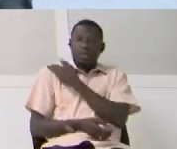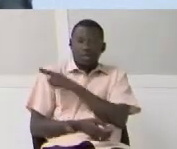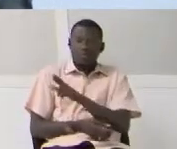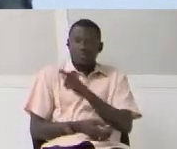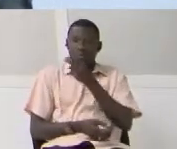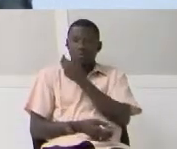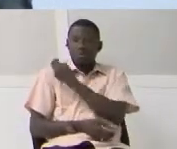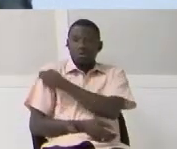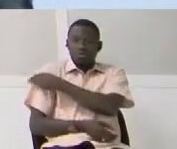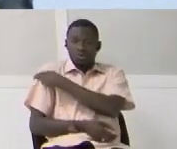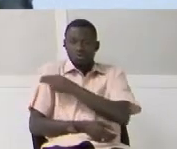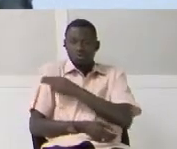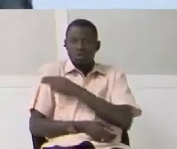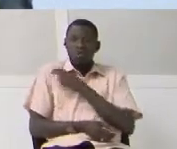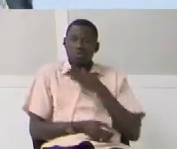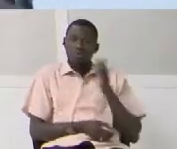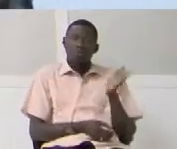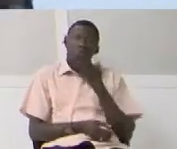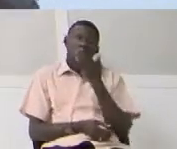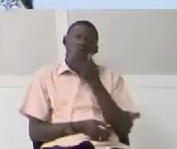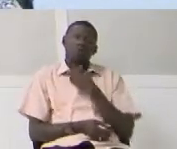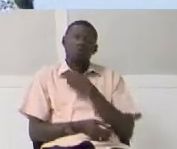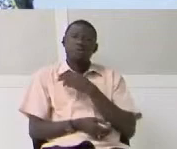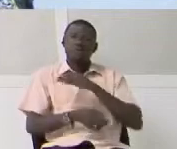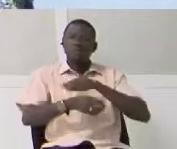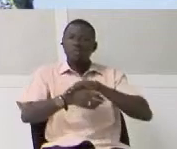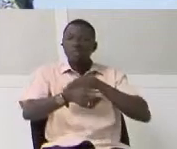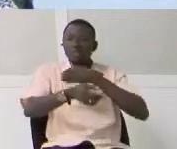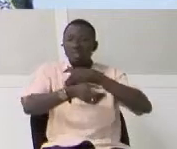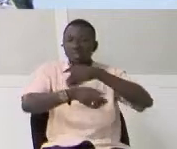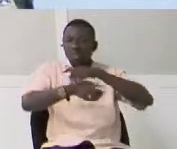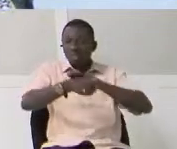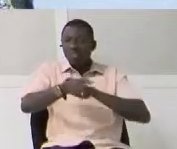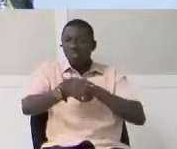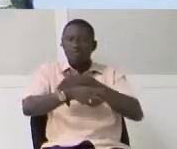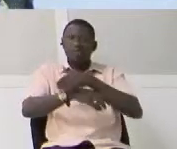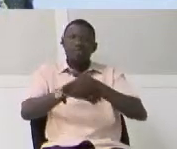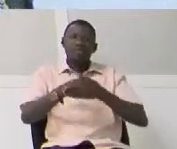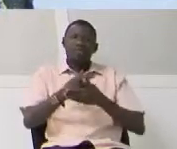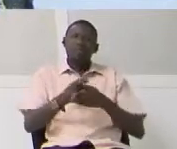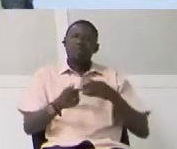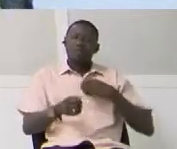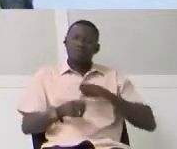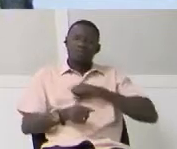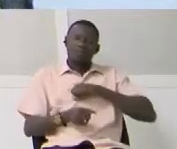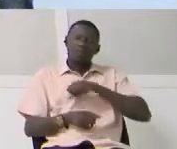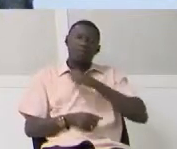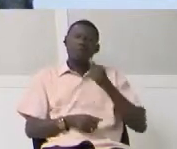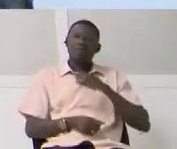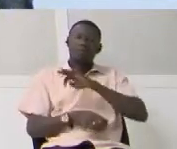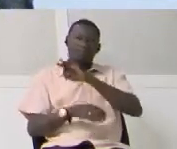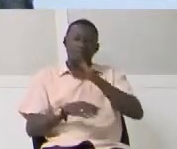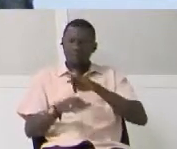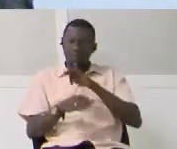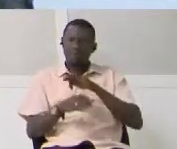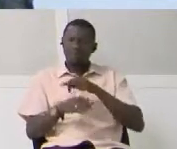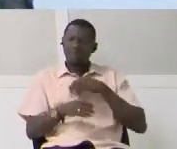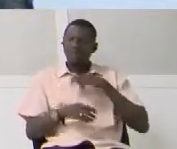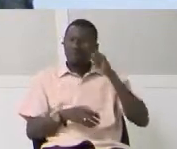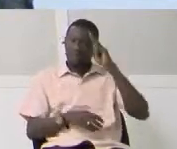dress. So man ak suma tante ak family bi myself and my aunt nekon suma tante suma rek yayam